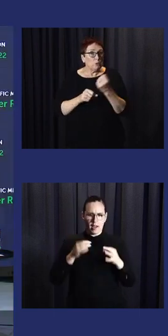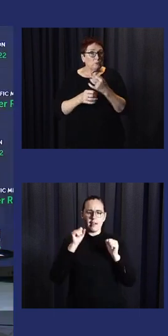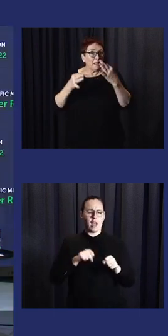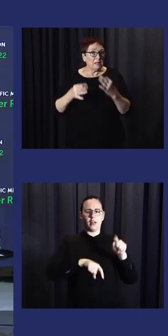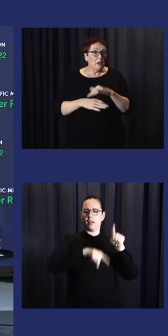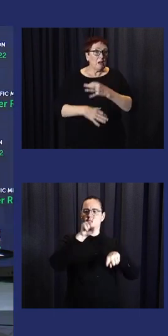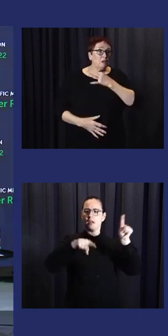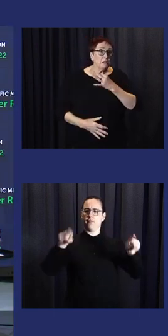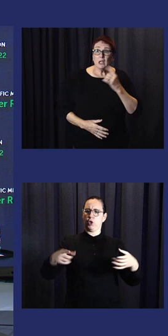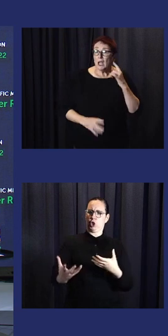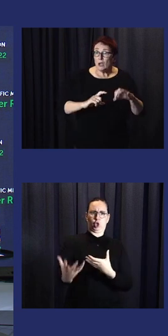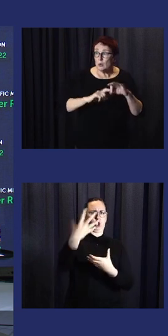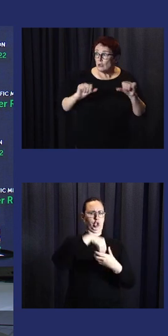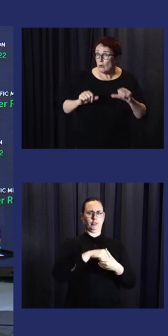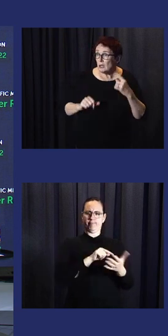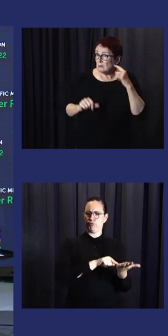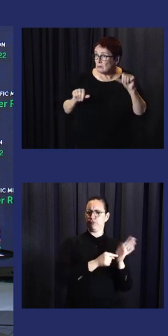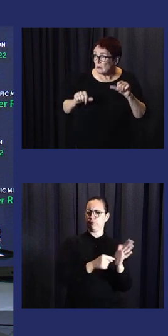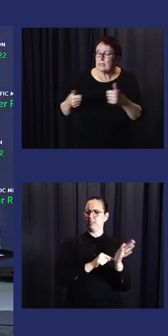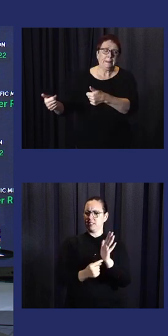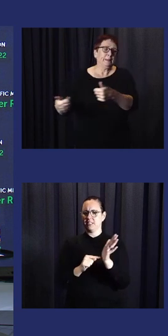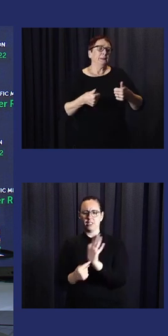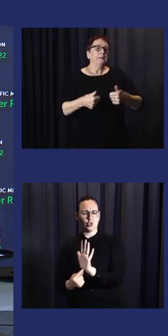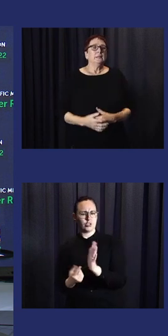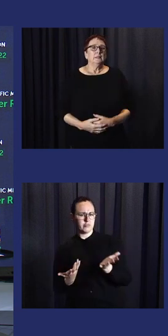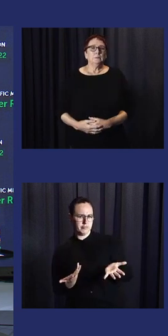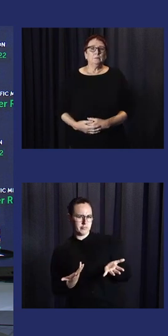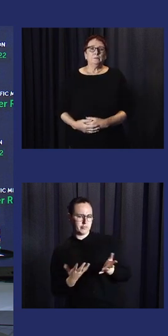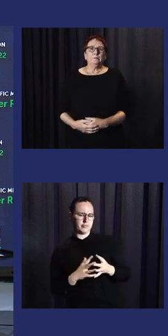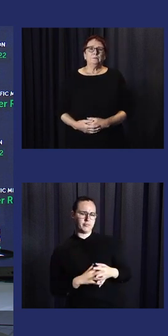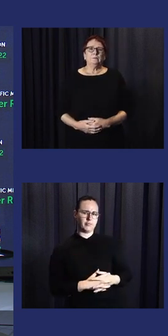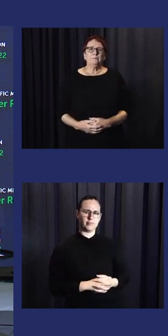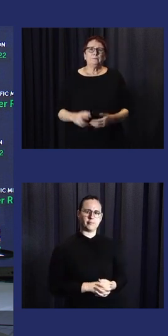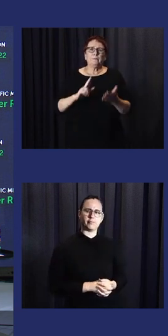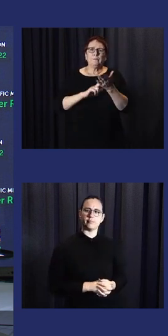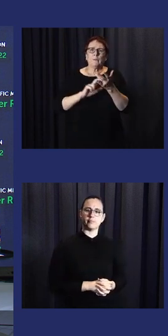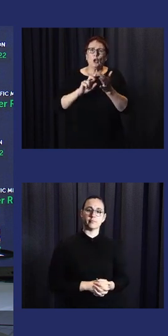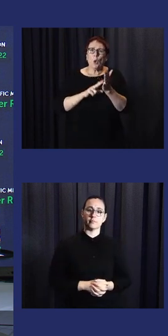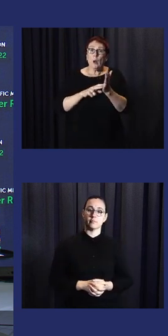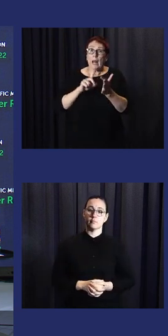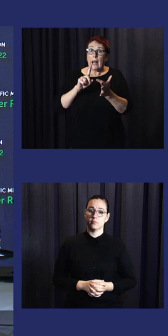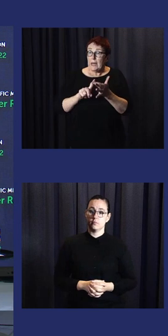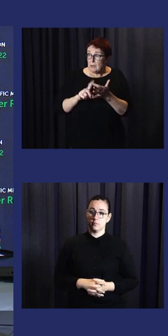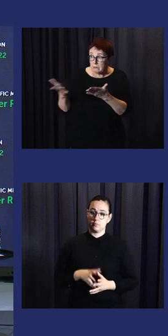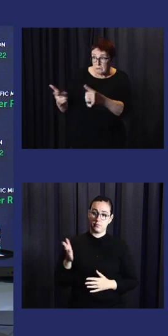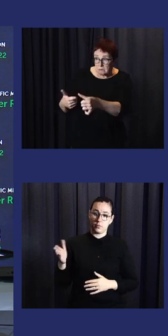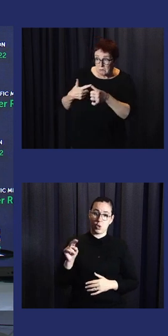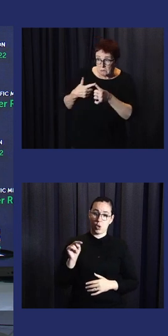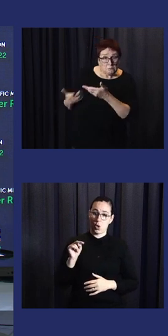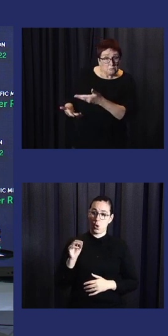Great. Did you all hear the question? Great, all right. Nolene, perhaps you'd like to start with responding to the